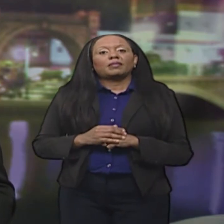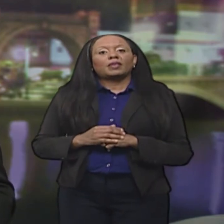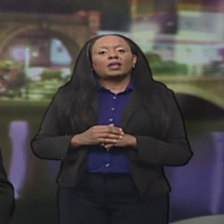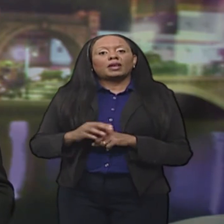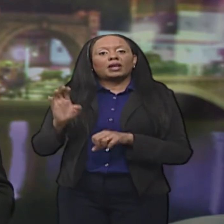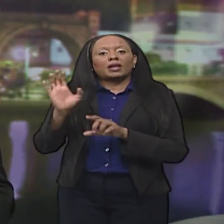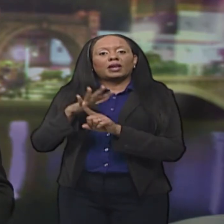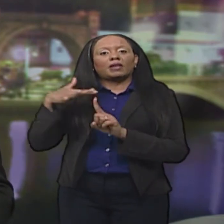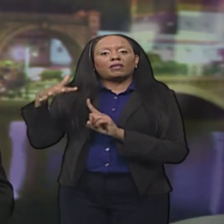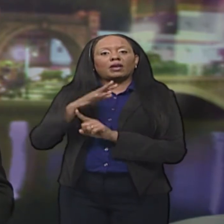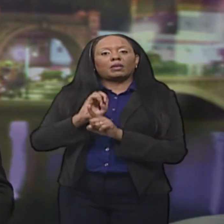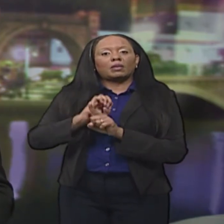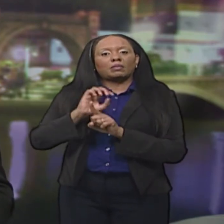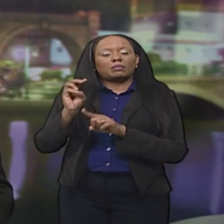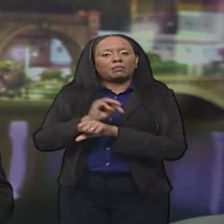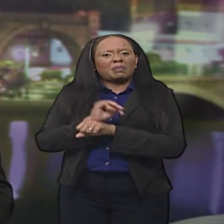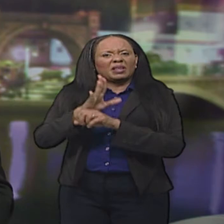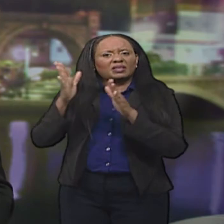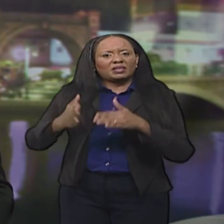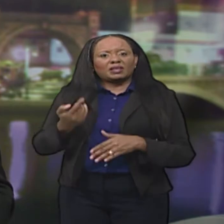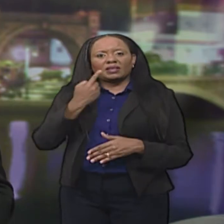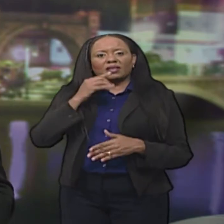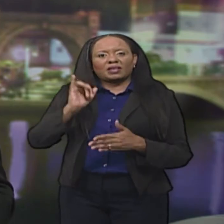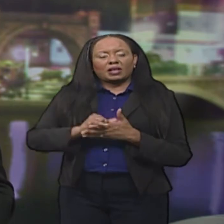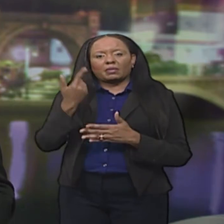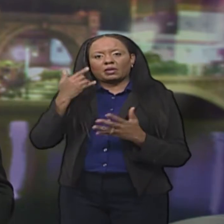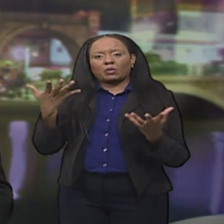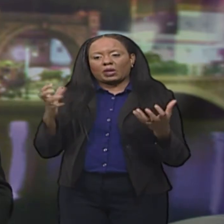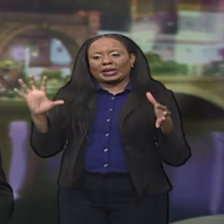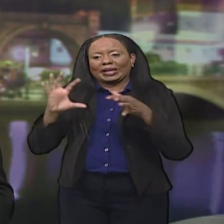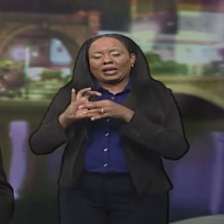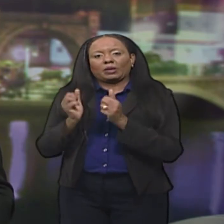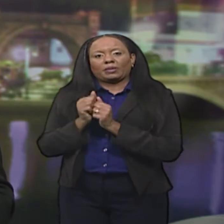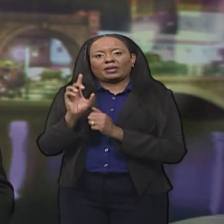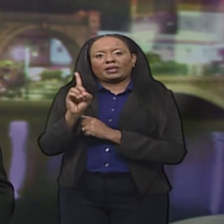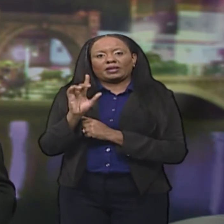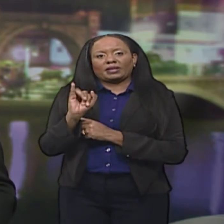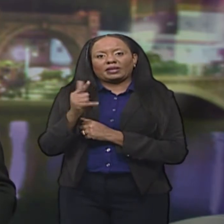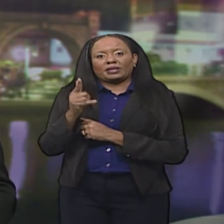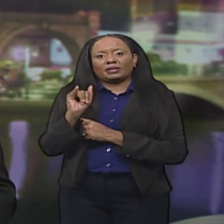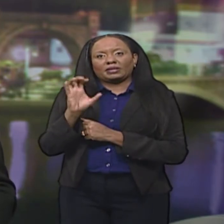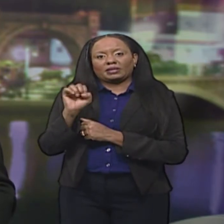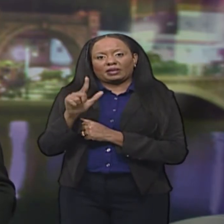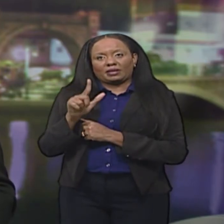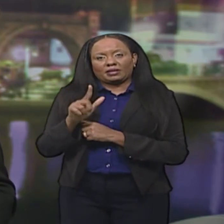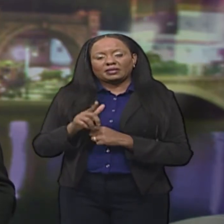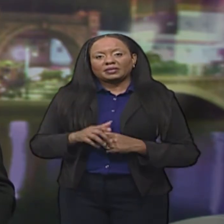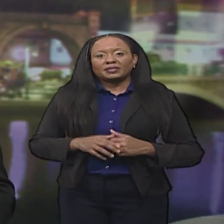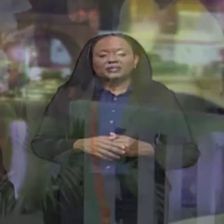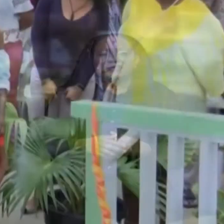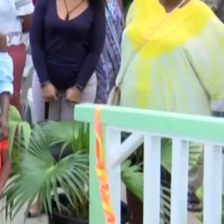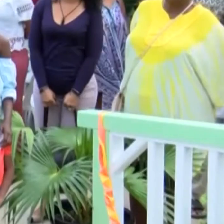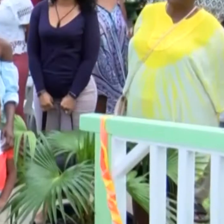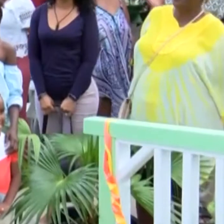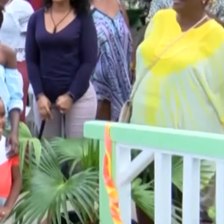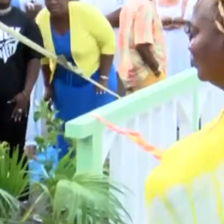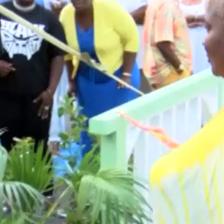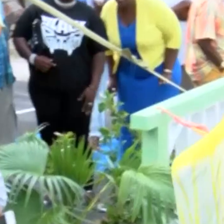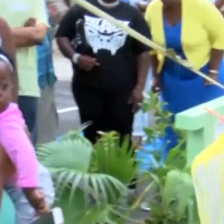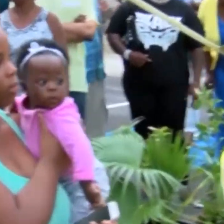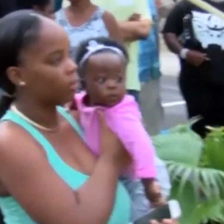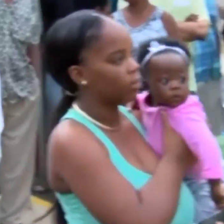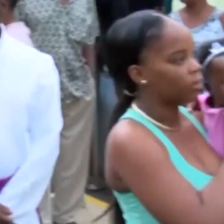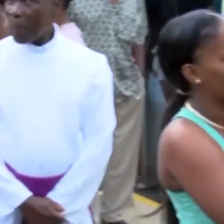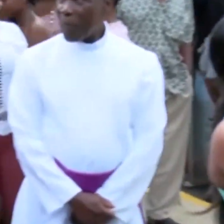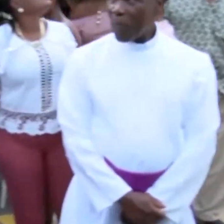says the NCC has entered into a partnership with Digicel to make this a reality. Dr. Lowe was speaking during the recent official opening